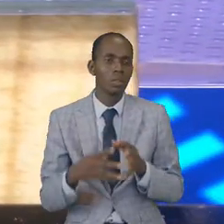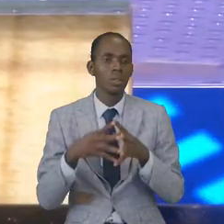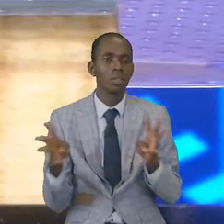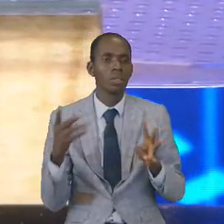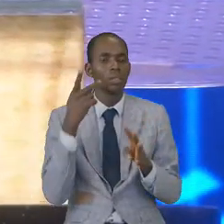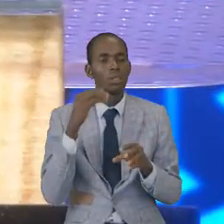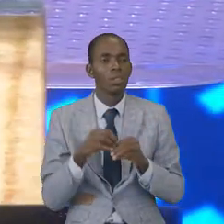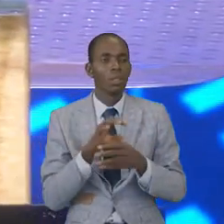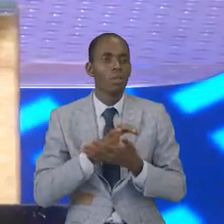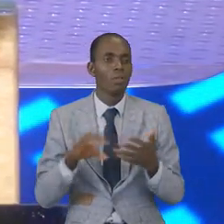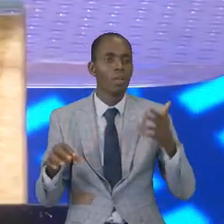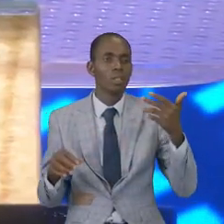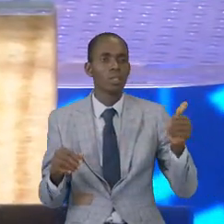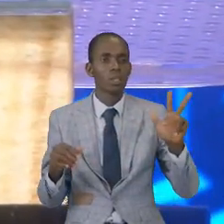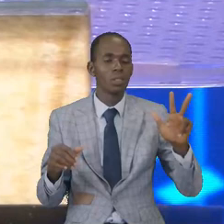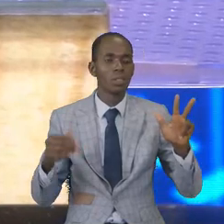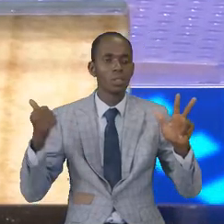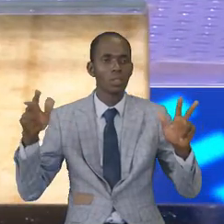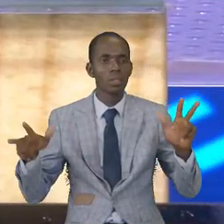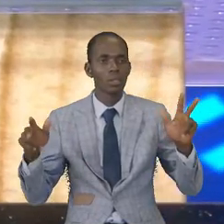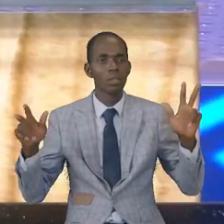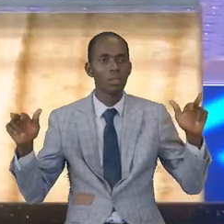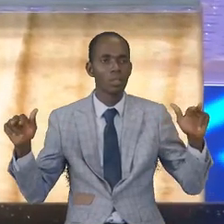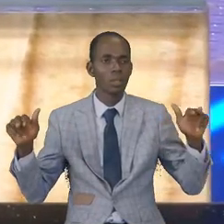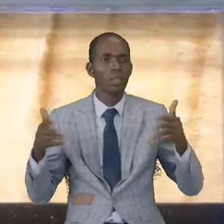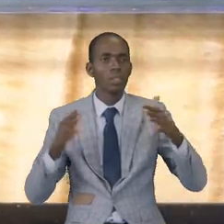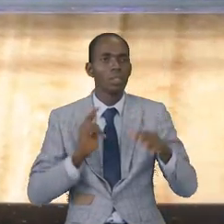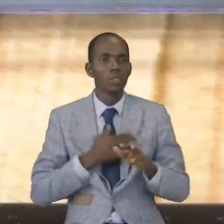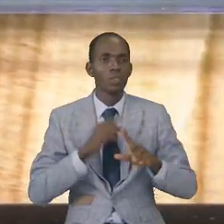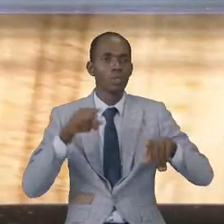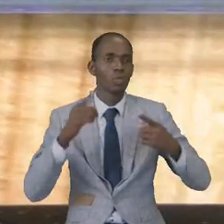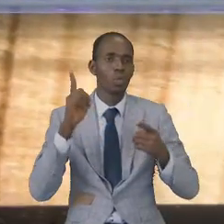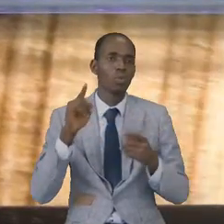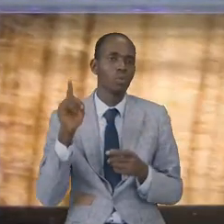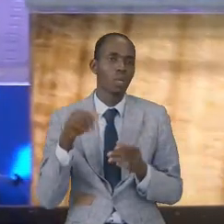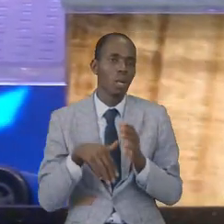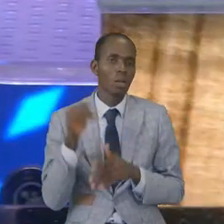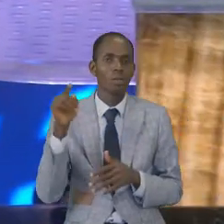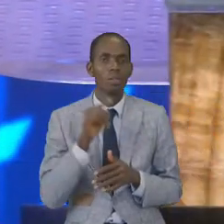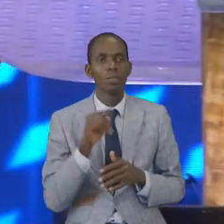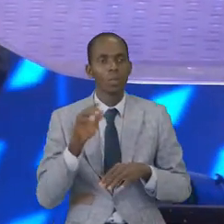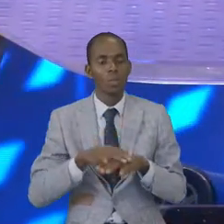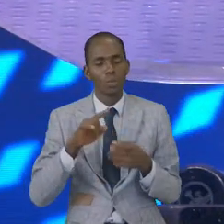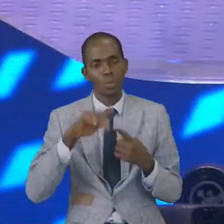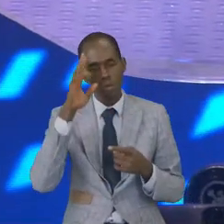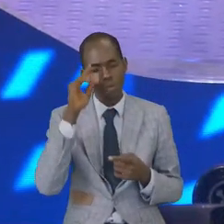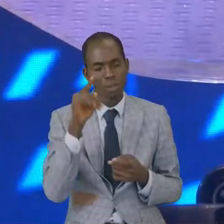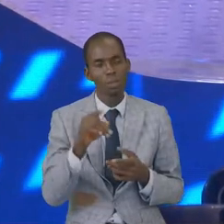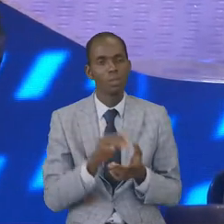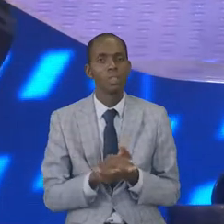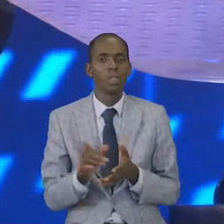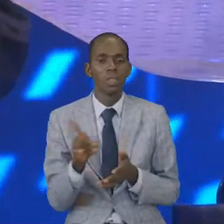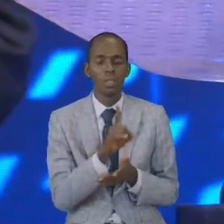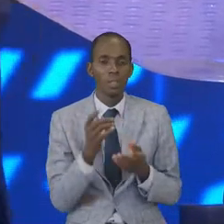In verse 13 it says, let us go forth therefore unto him. He sacrificed so we can be